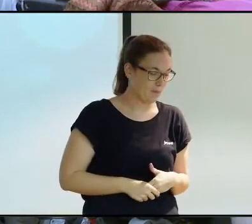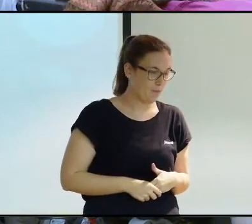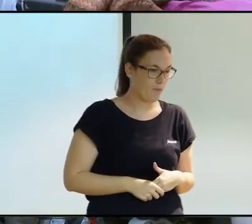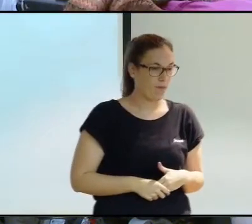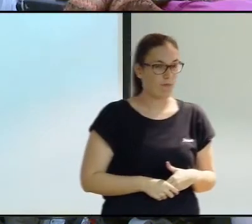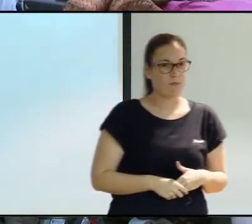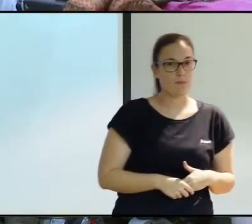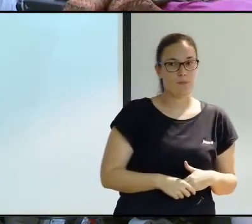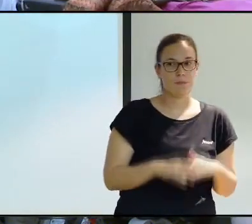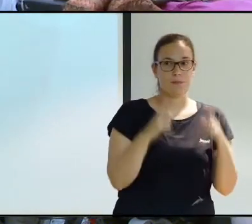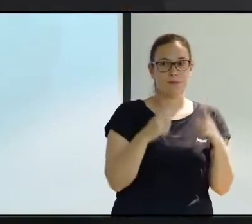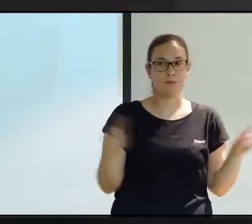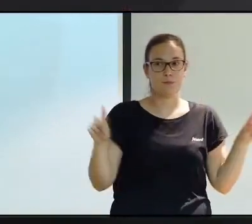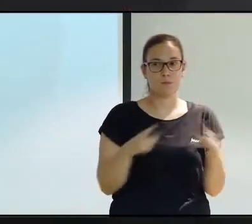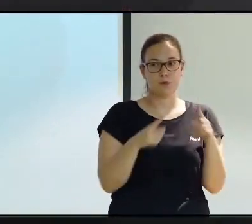I found a love.